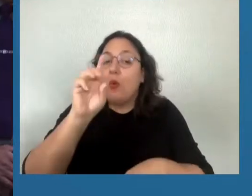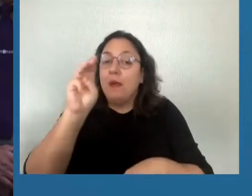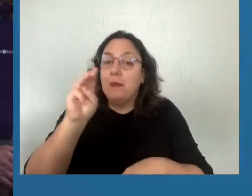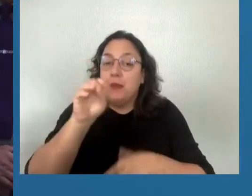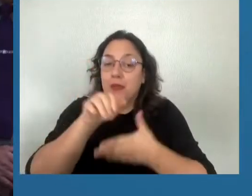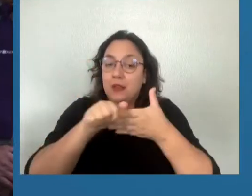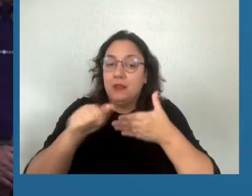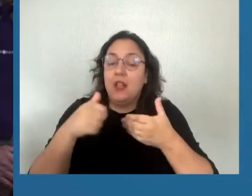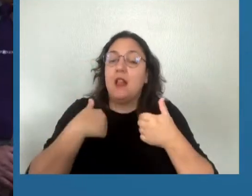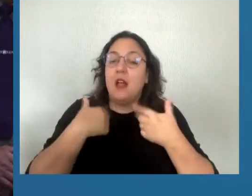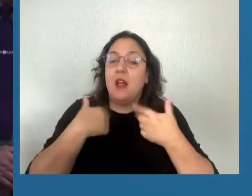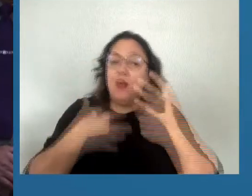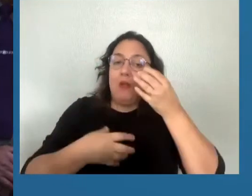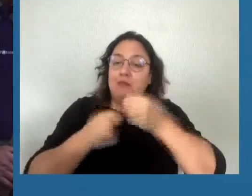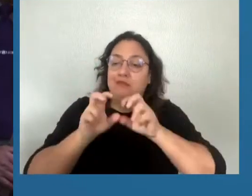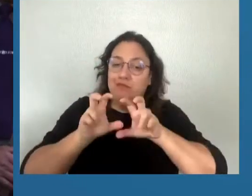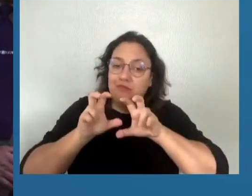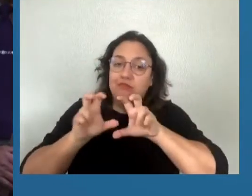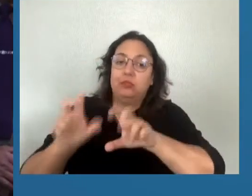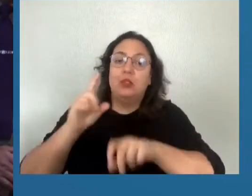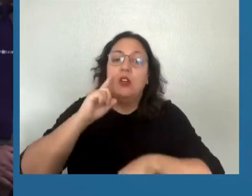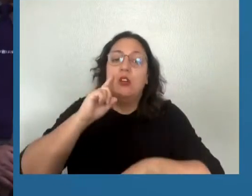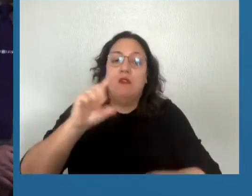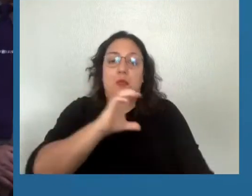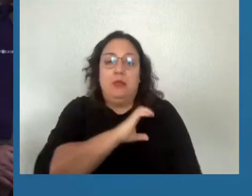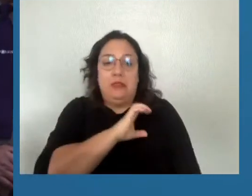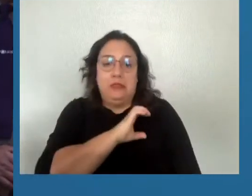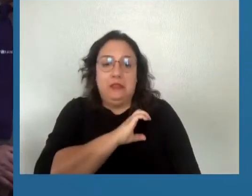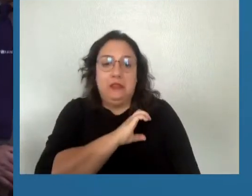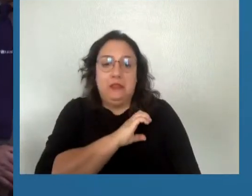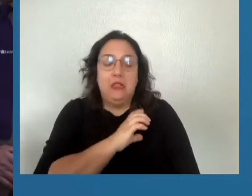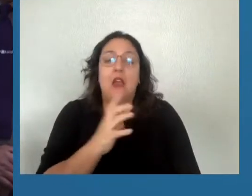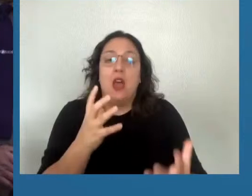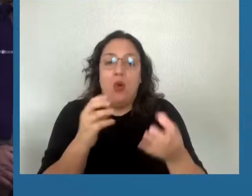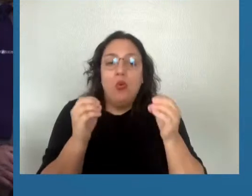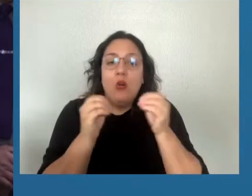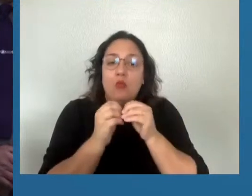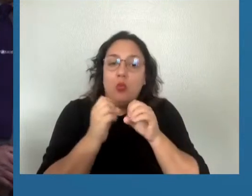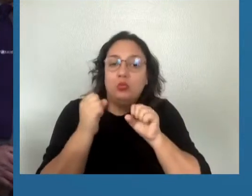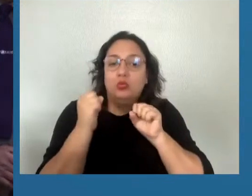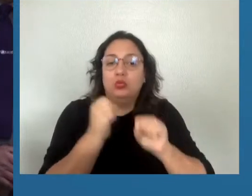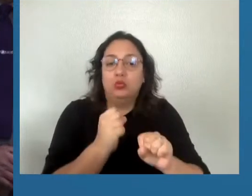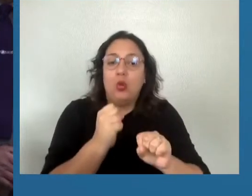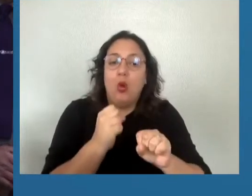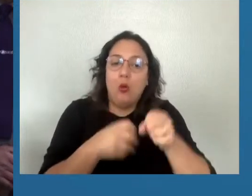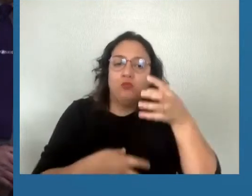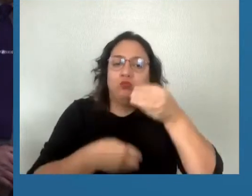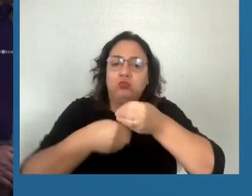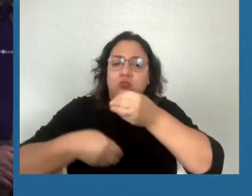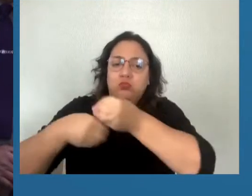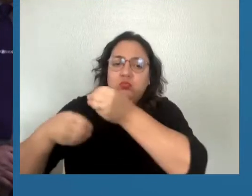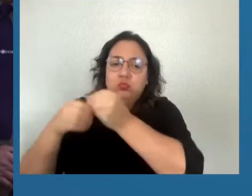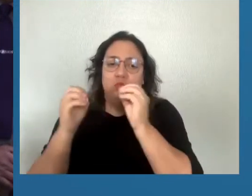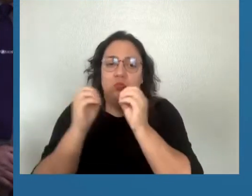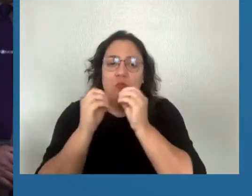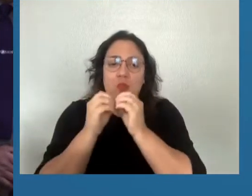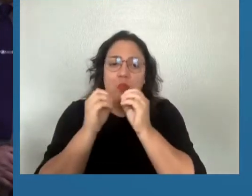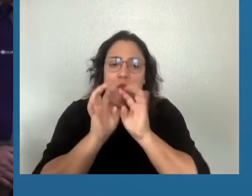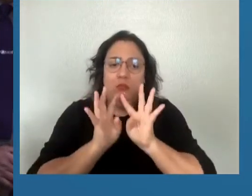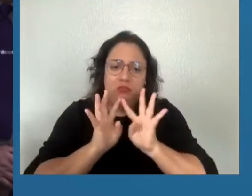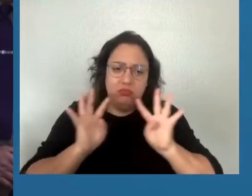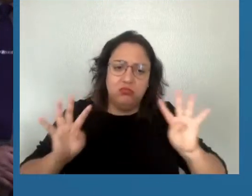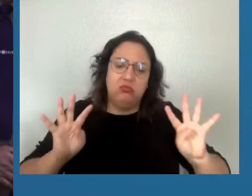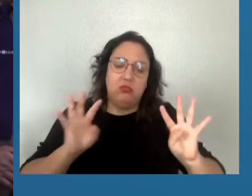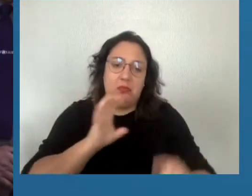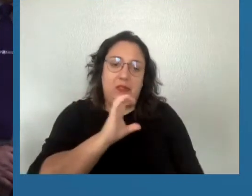Albany Police Department. I want a stronger police presence. The officers I spoke to know the impact that they have when